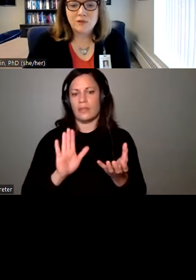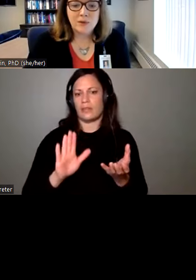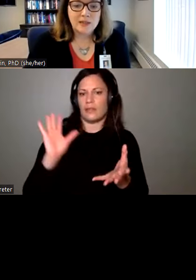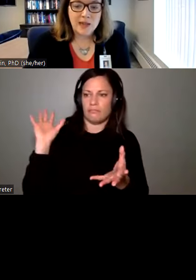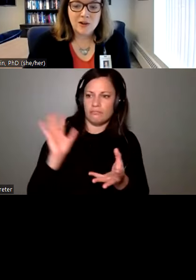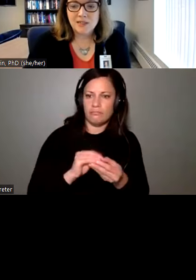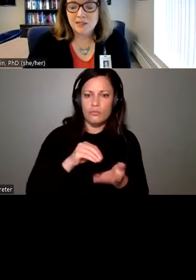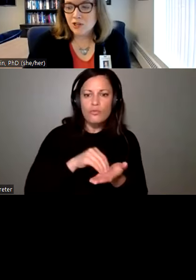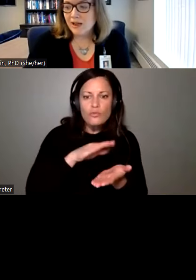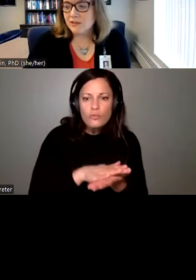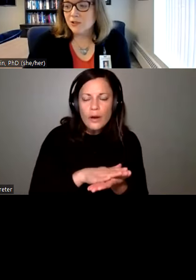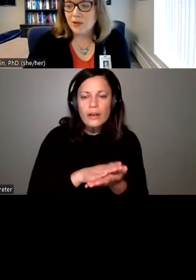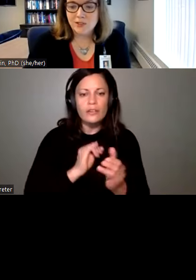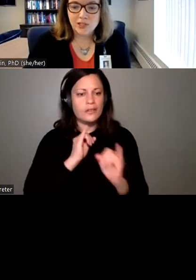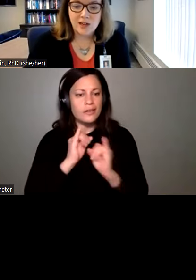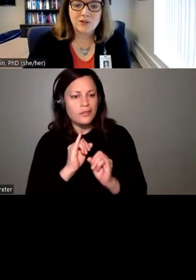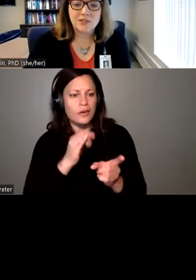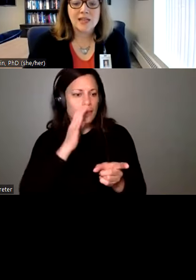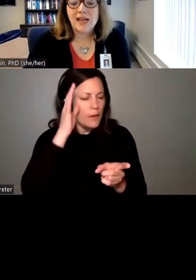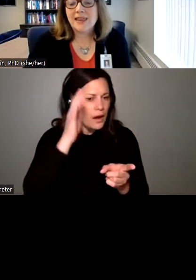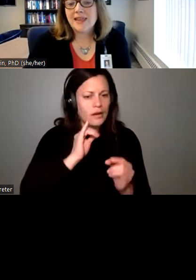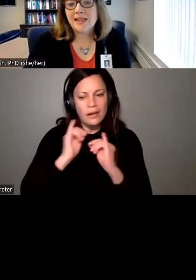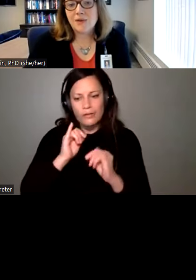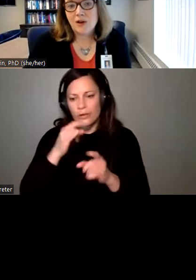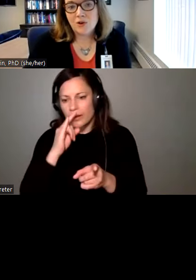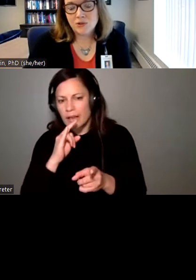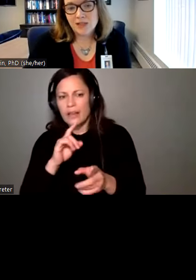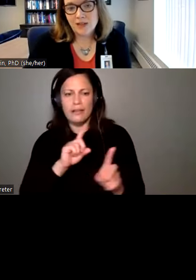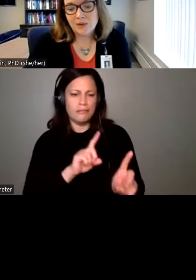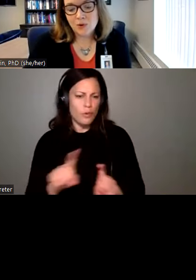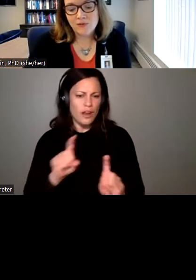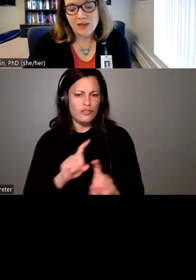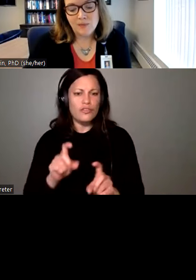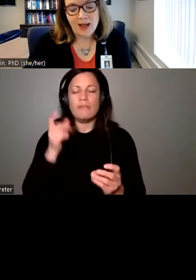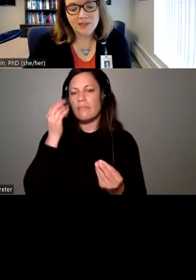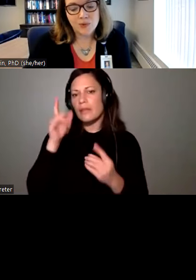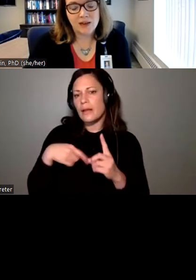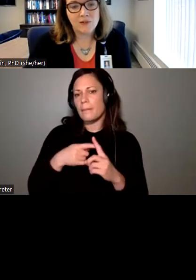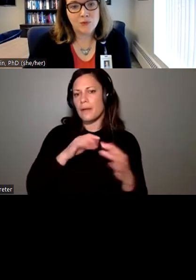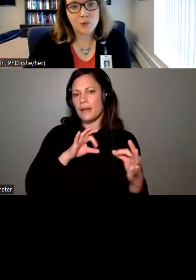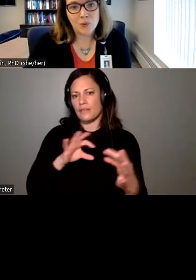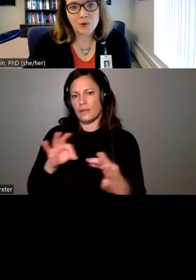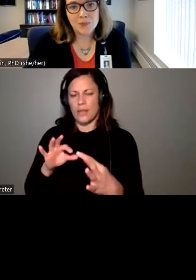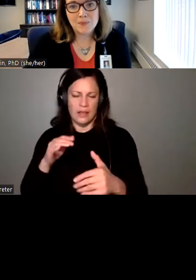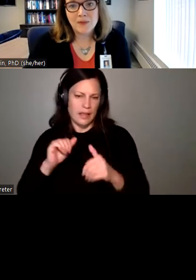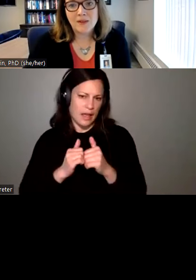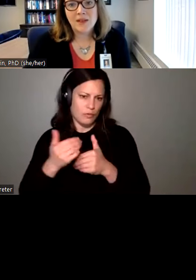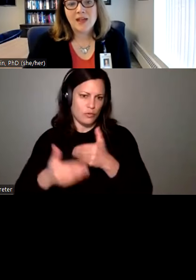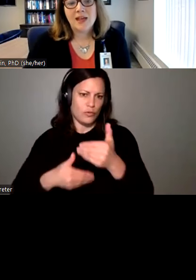and interviewing the parent and the child and doing questionnaires and thinking about also giving important feedback as we kind of go